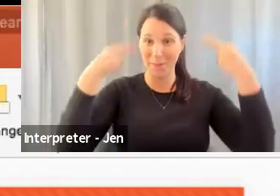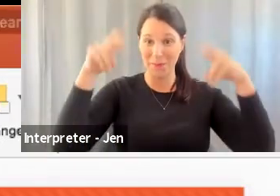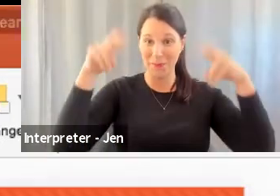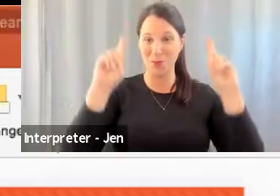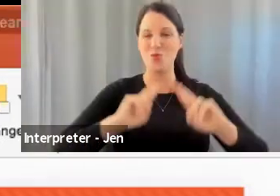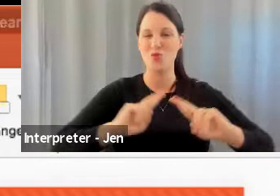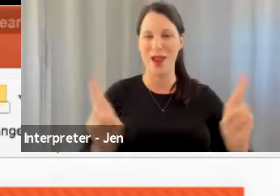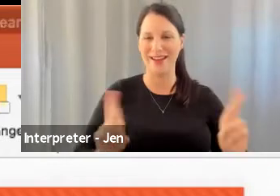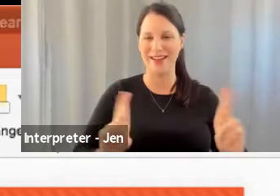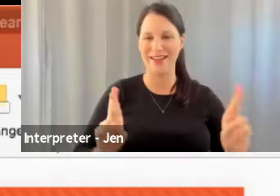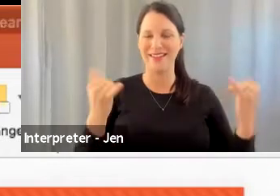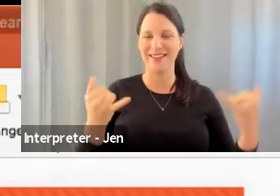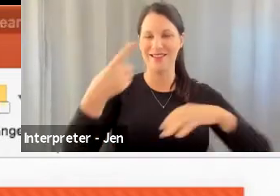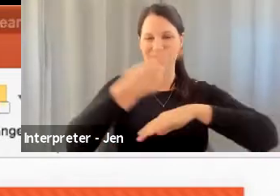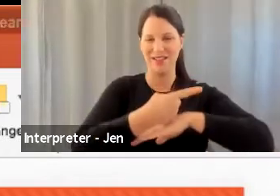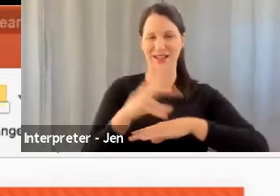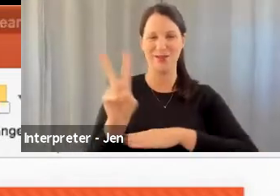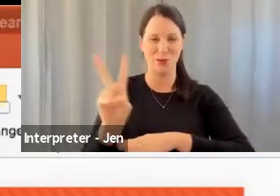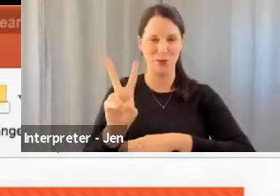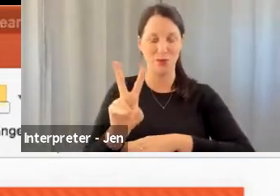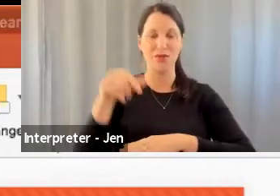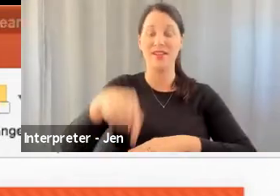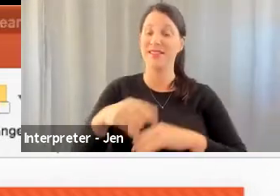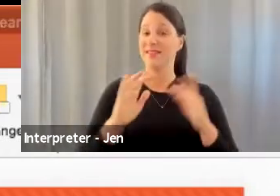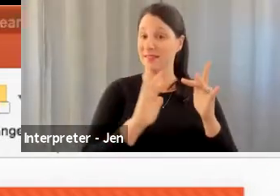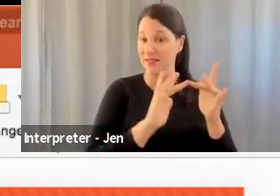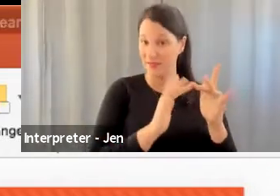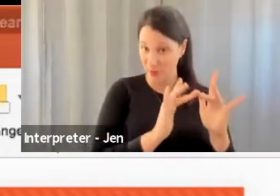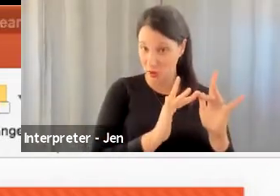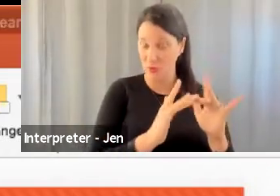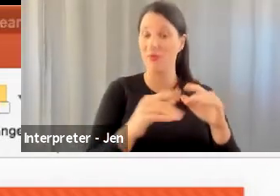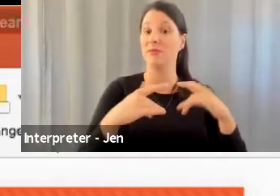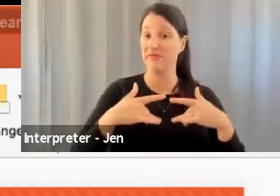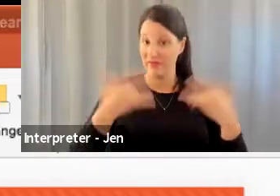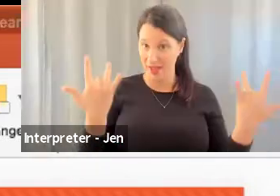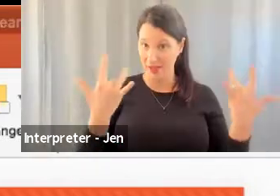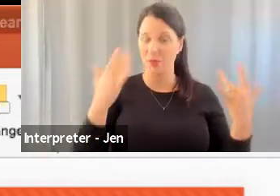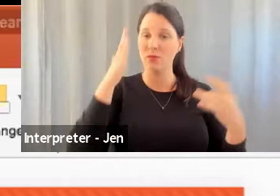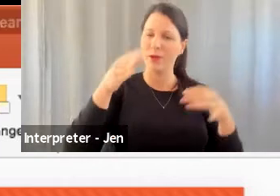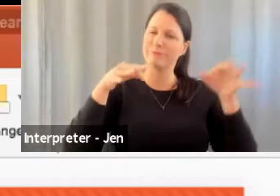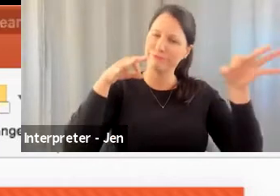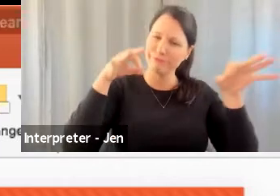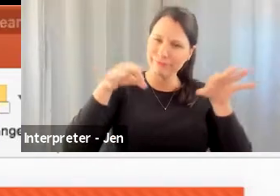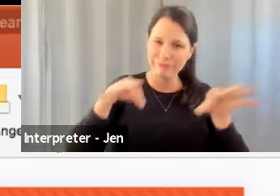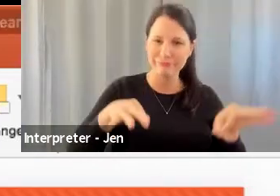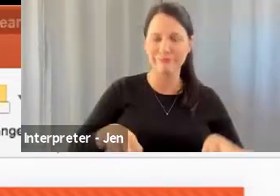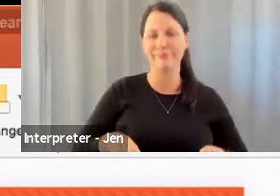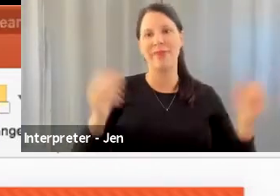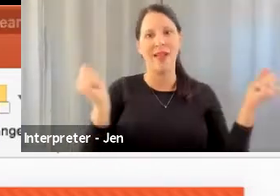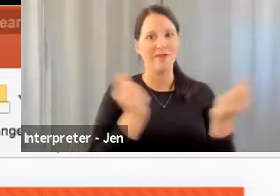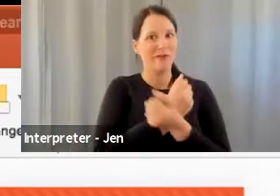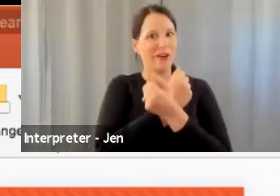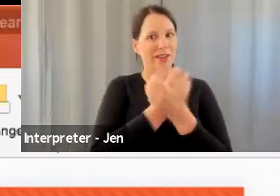the event, and this is essentially a virtual event that will tell you everything you need to know about how to